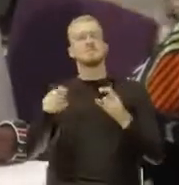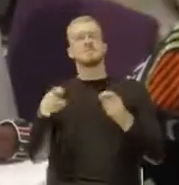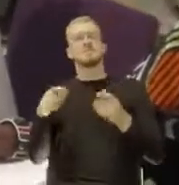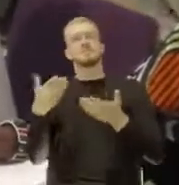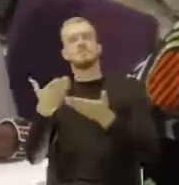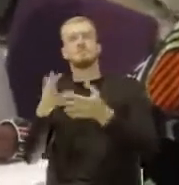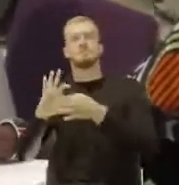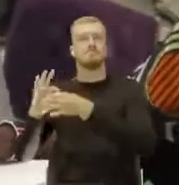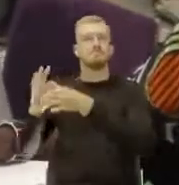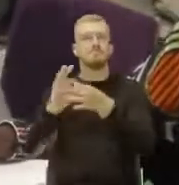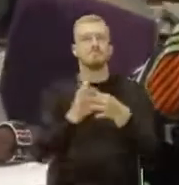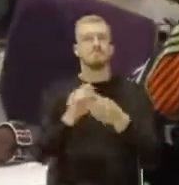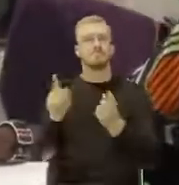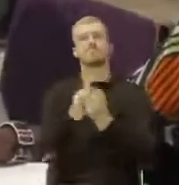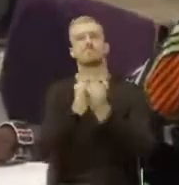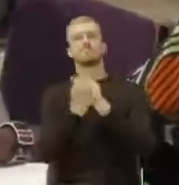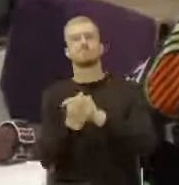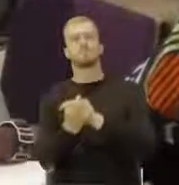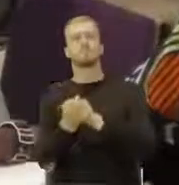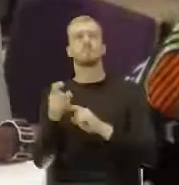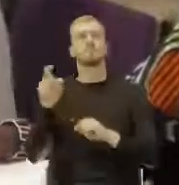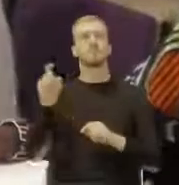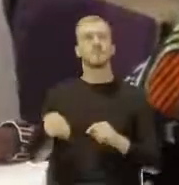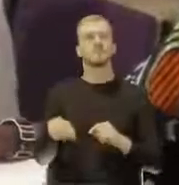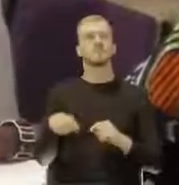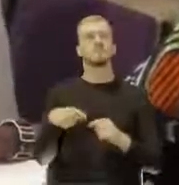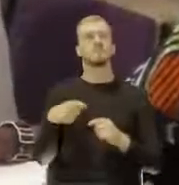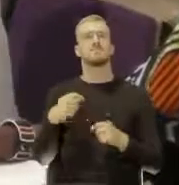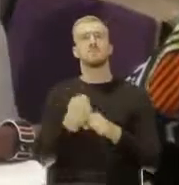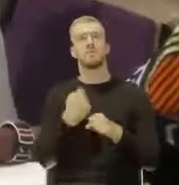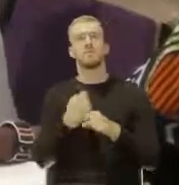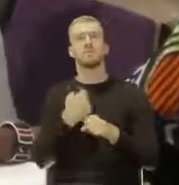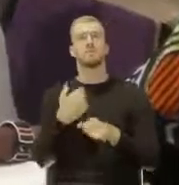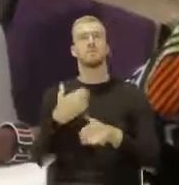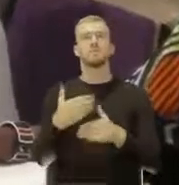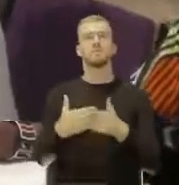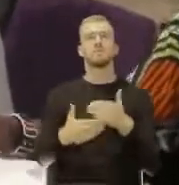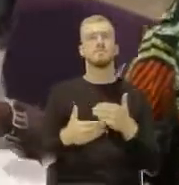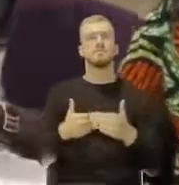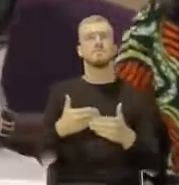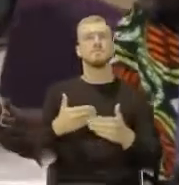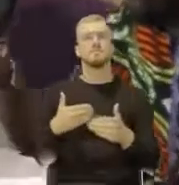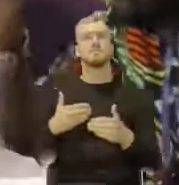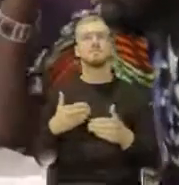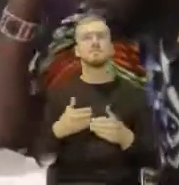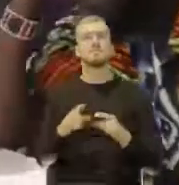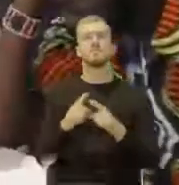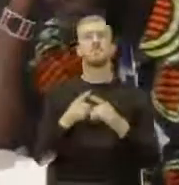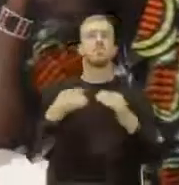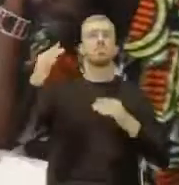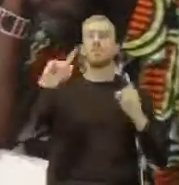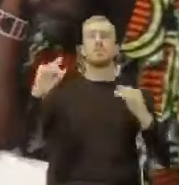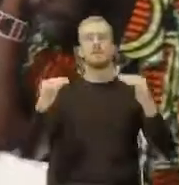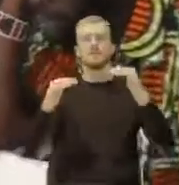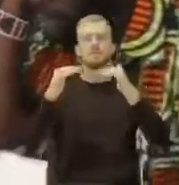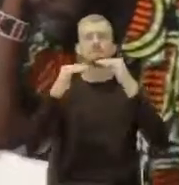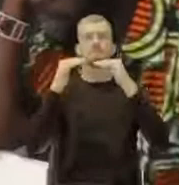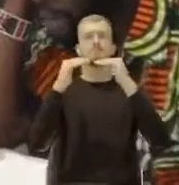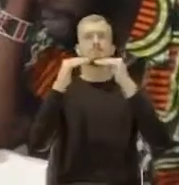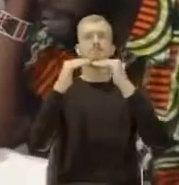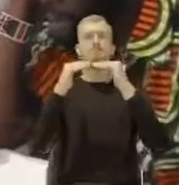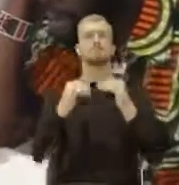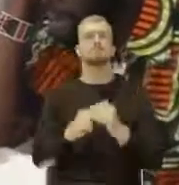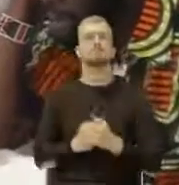of the level of inequalities that is acceptable for us should change, and actually not accept any inequality. So I